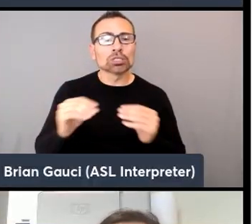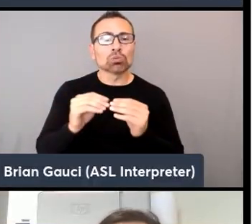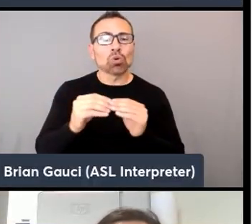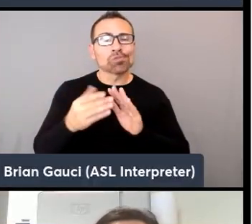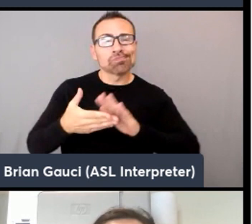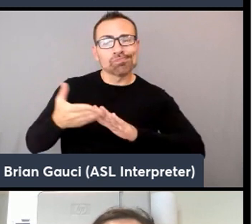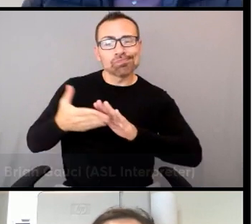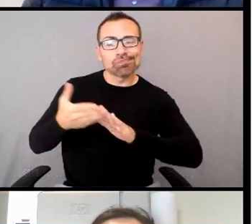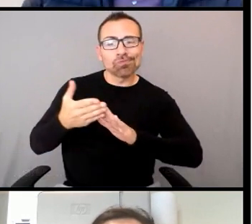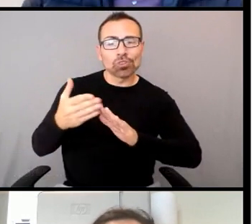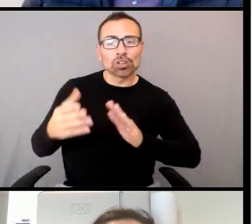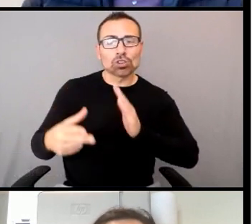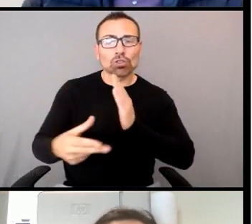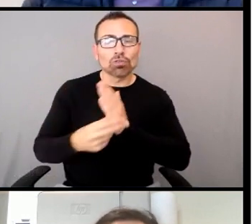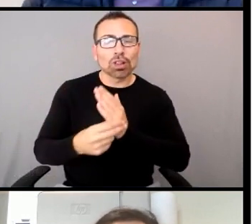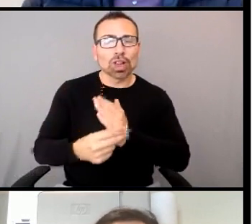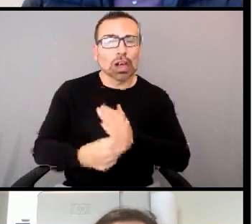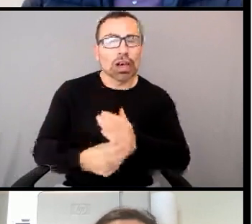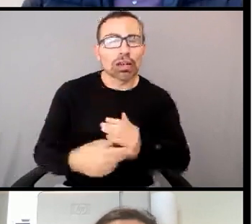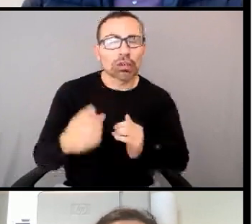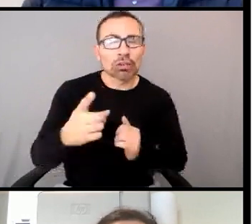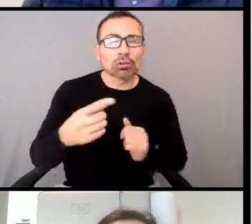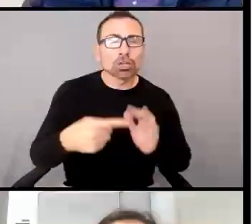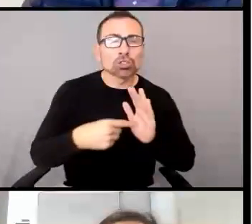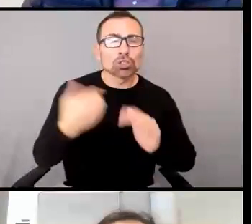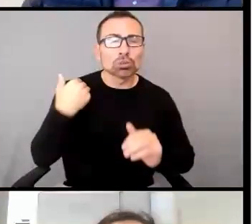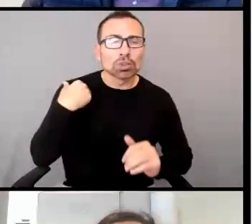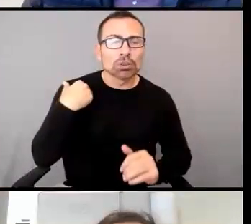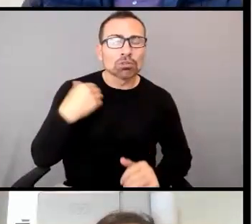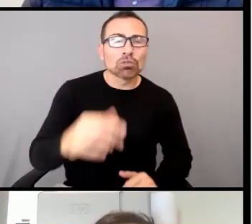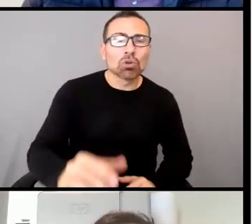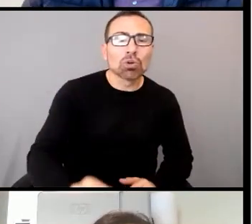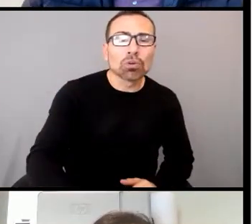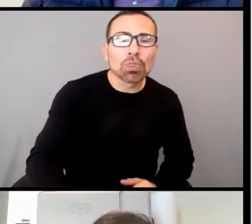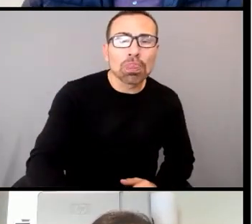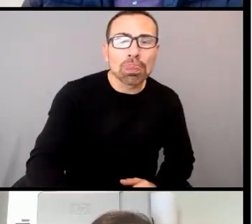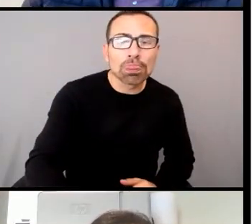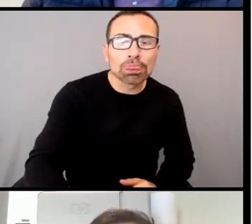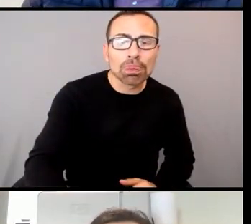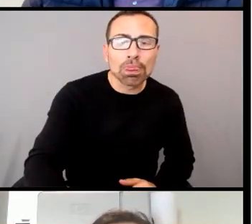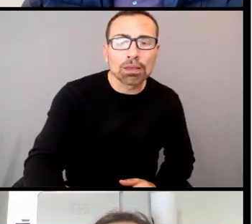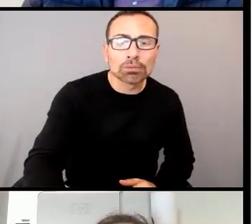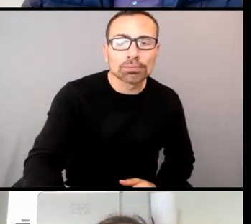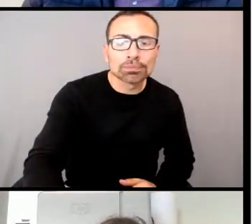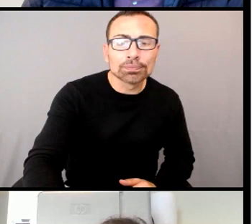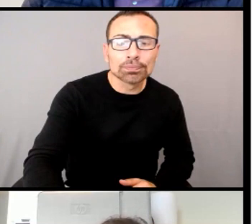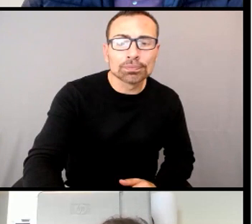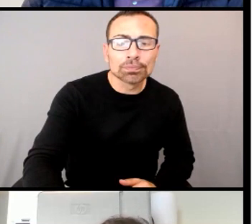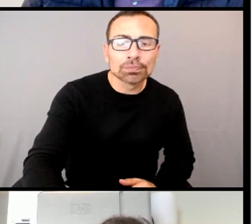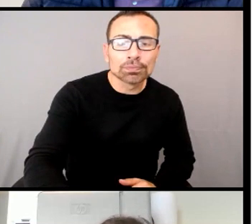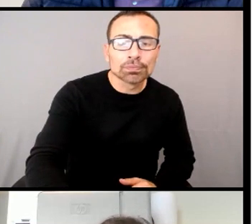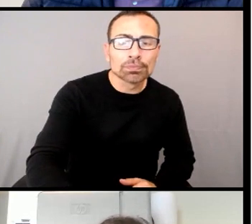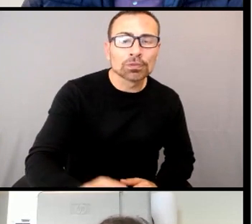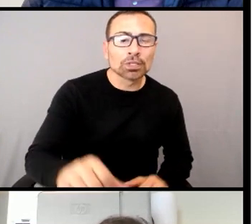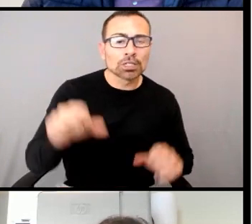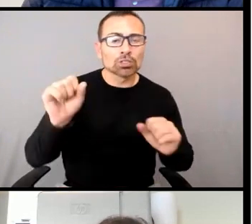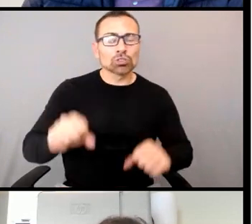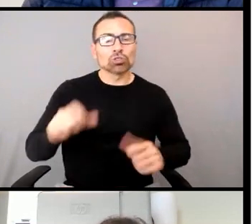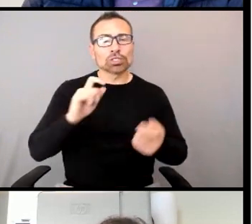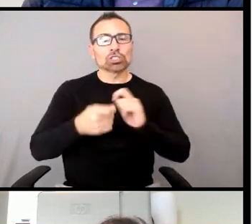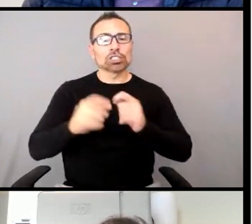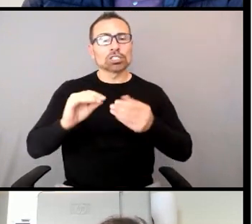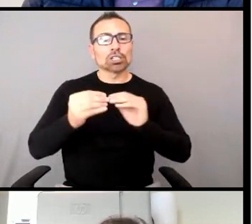about earlier, where you can change the number of homes that are actually displayed on the homepage.